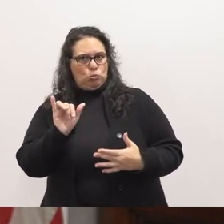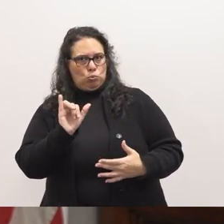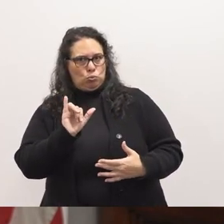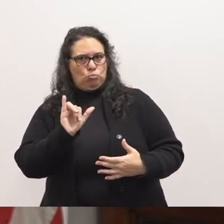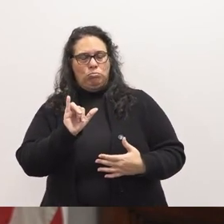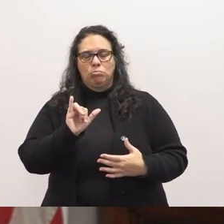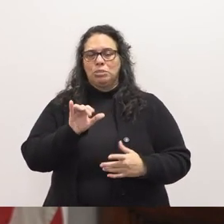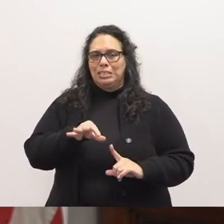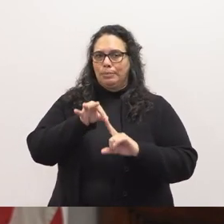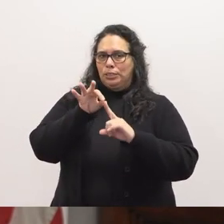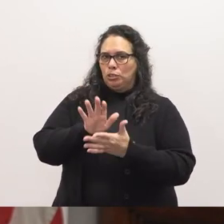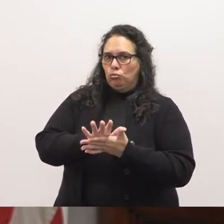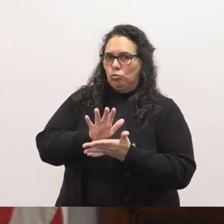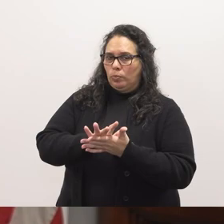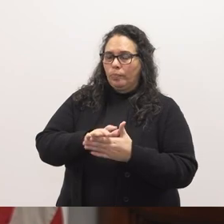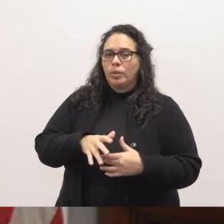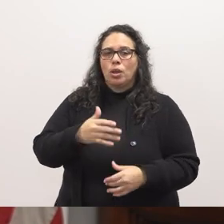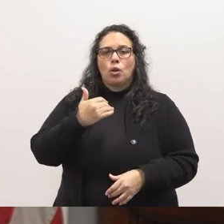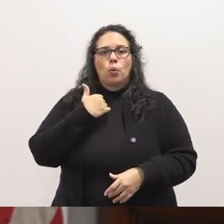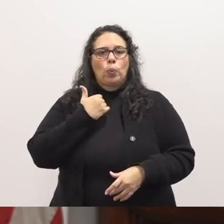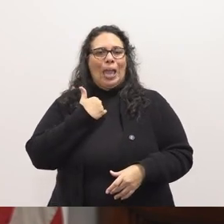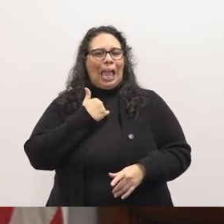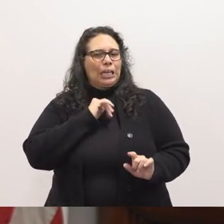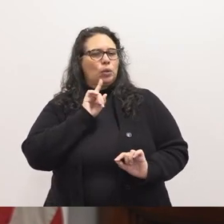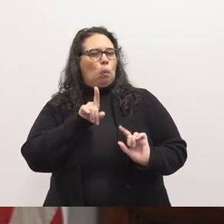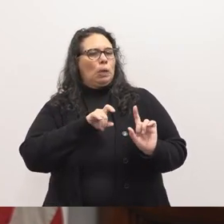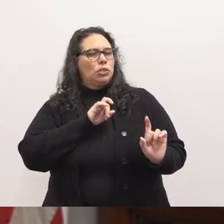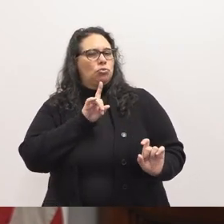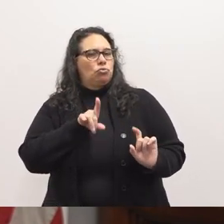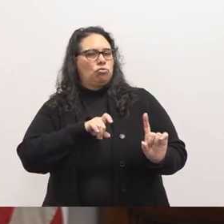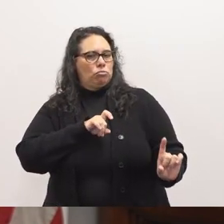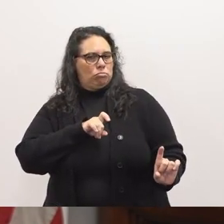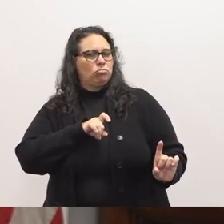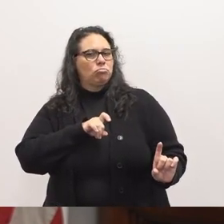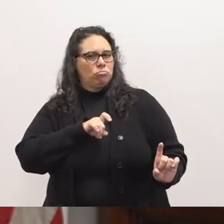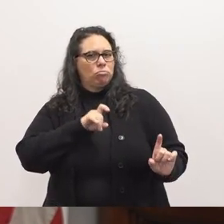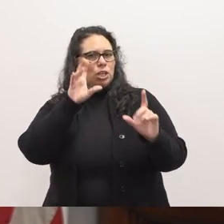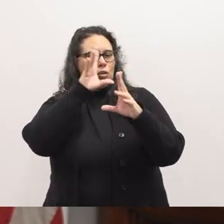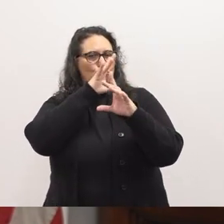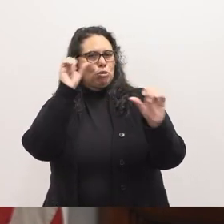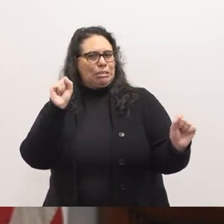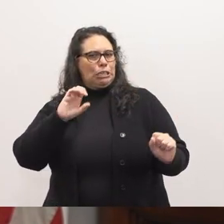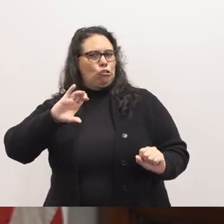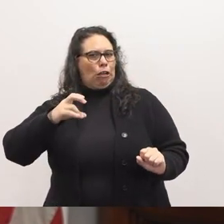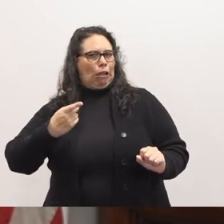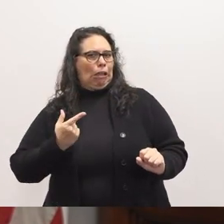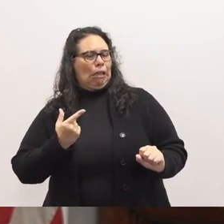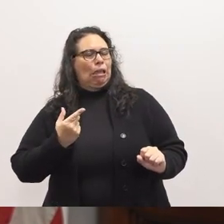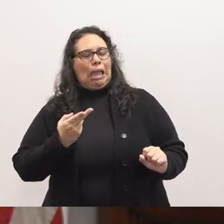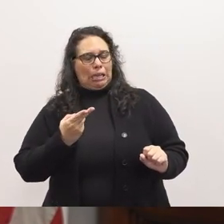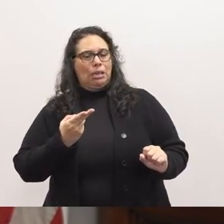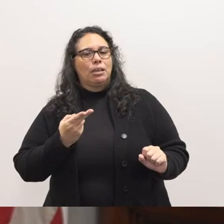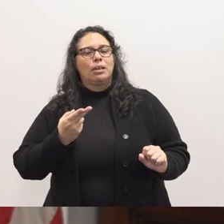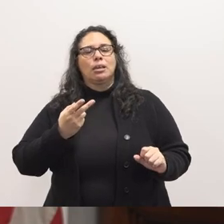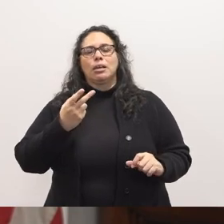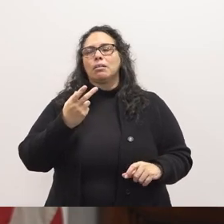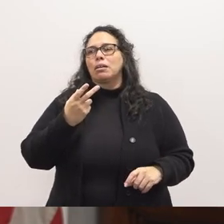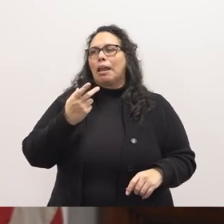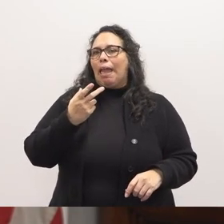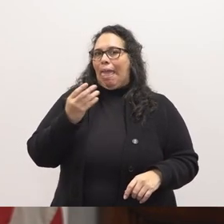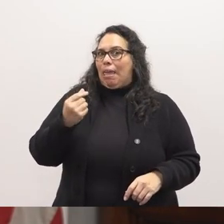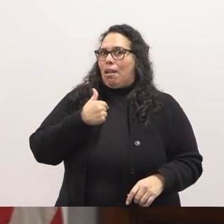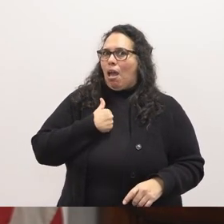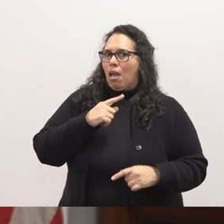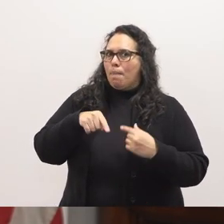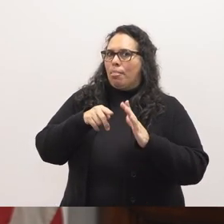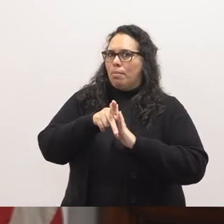school. We did have some substantive questions, President Craighead and I, regarding this policy. So this is going to come back to